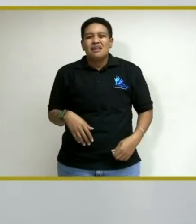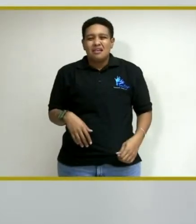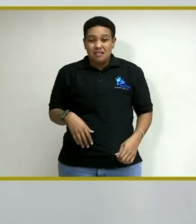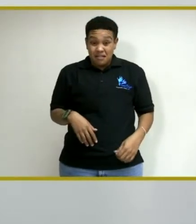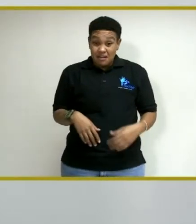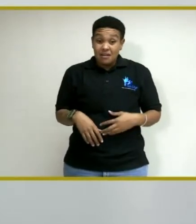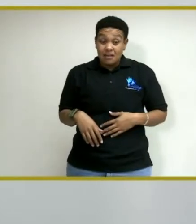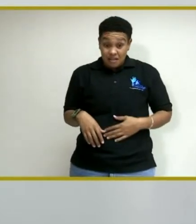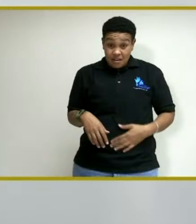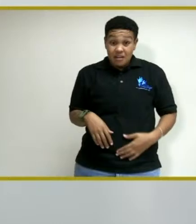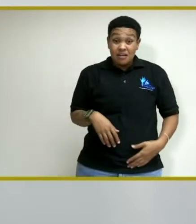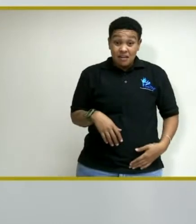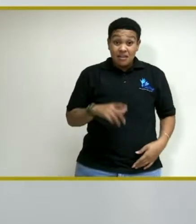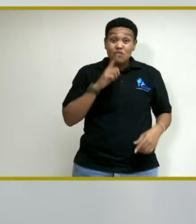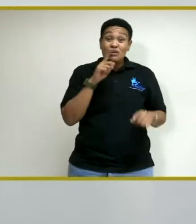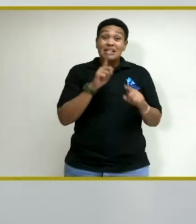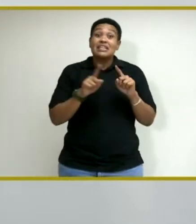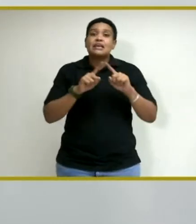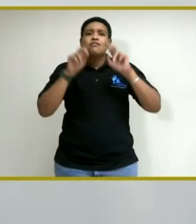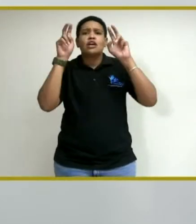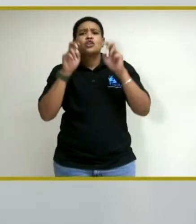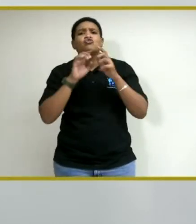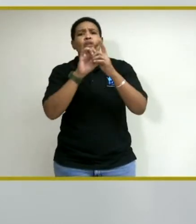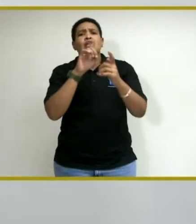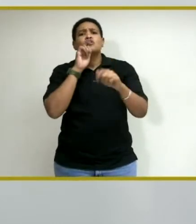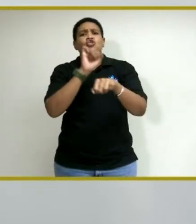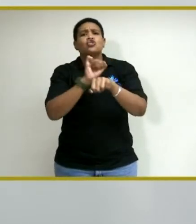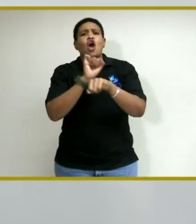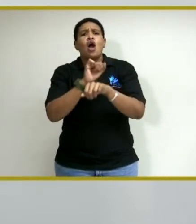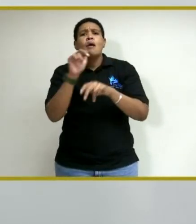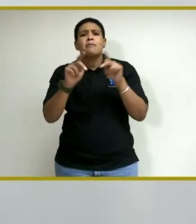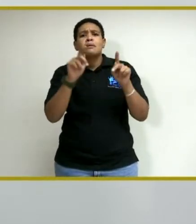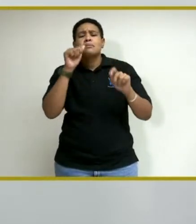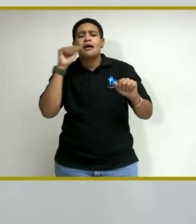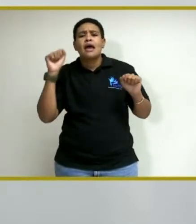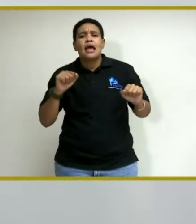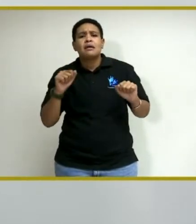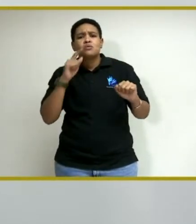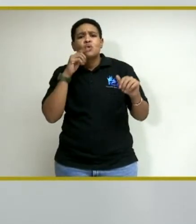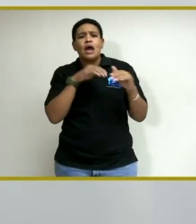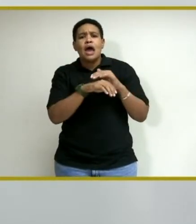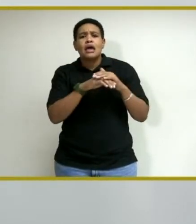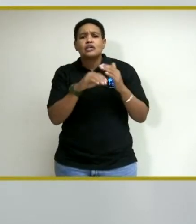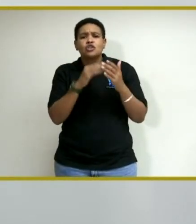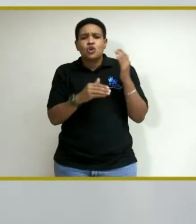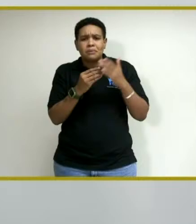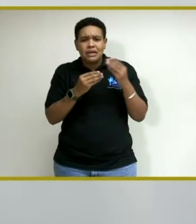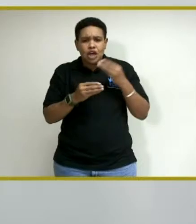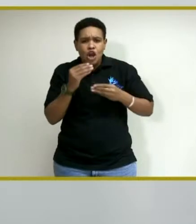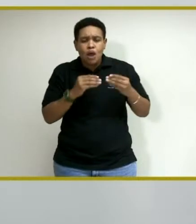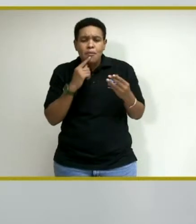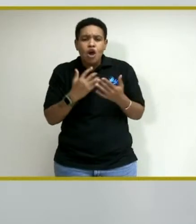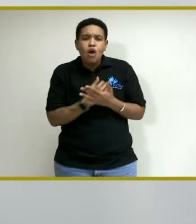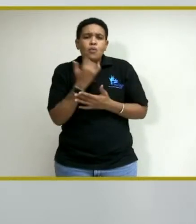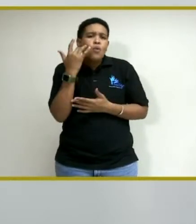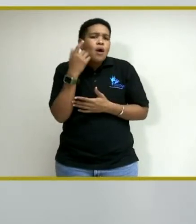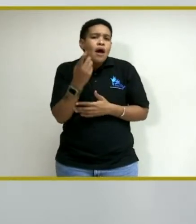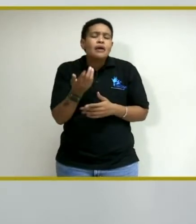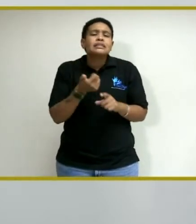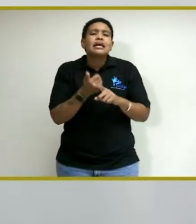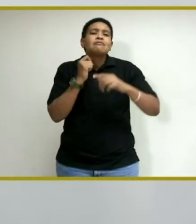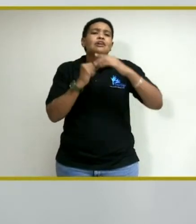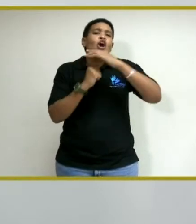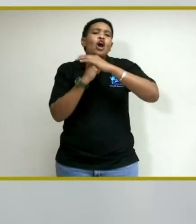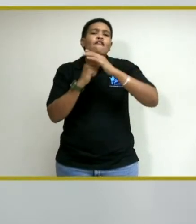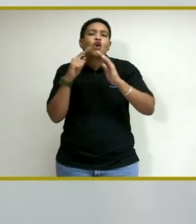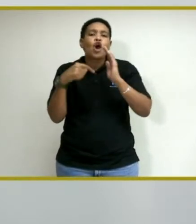There are issues around jobs, people not being able to access certain economic opportunities because of curfew